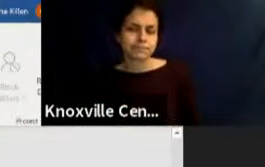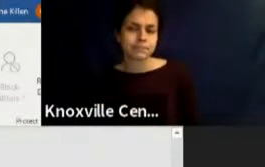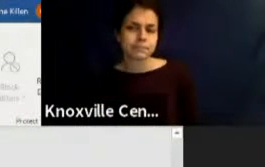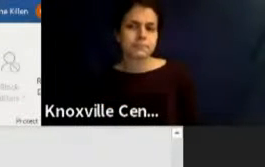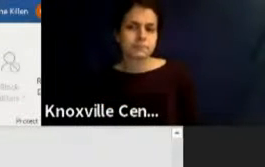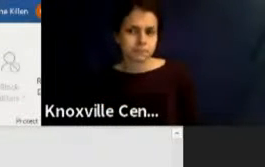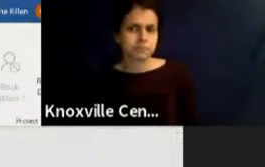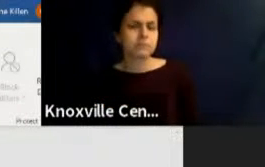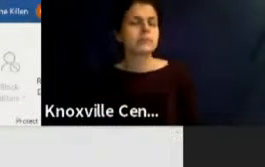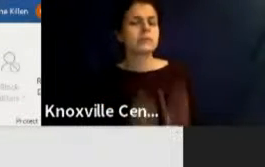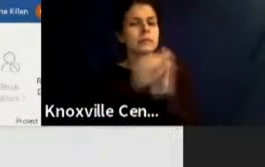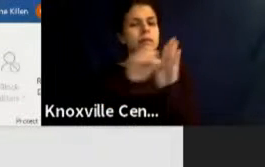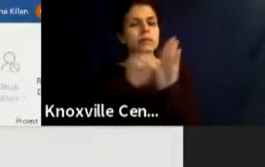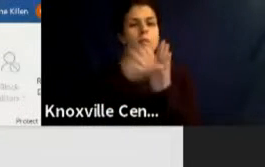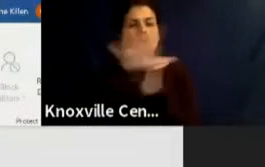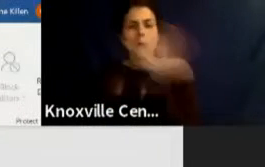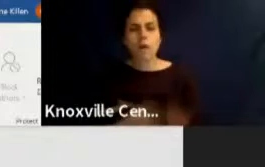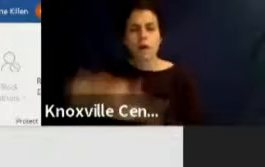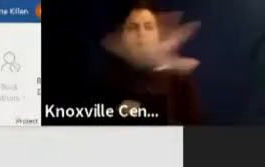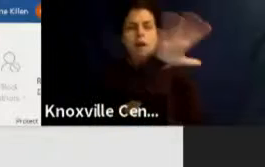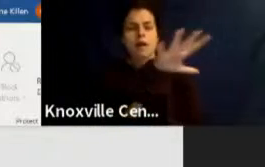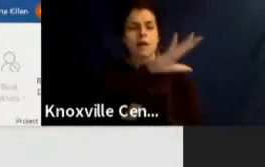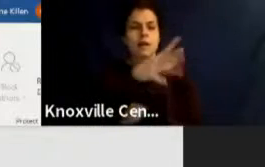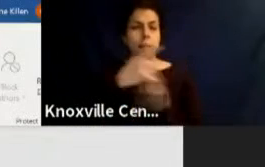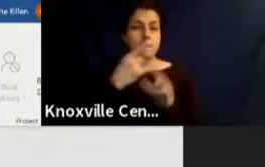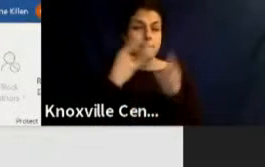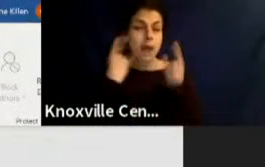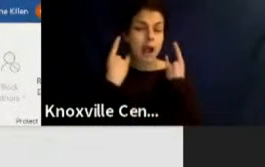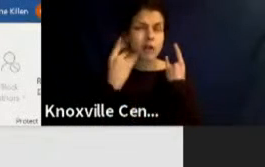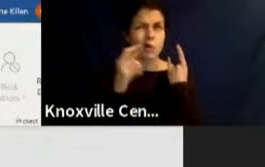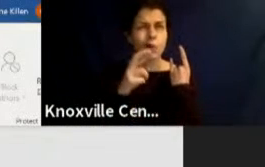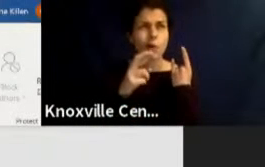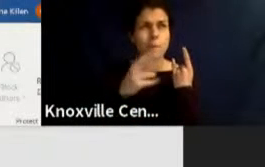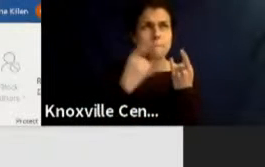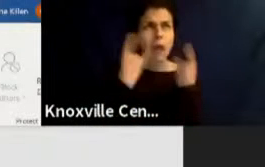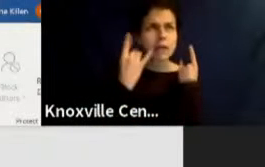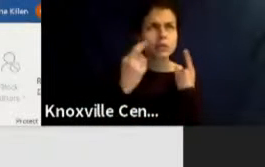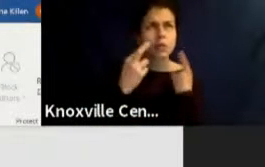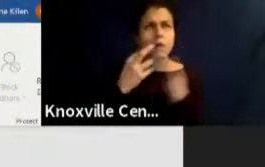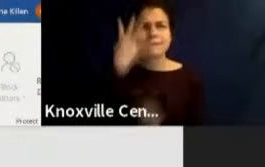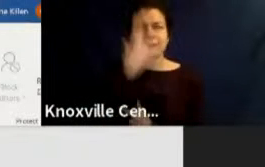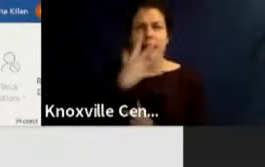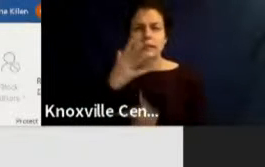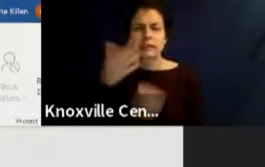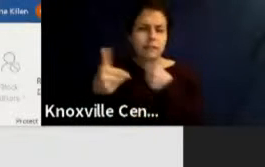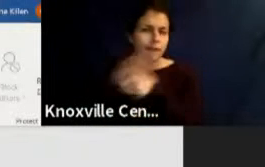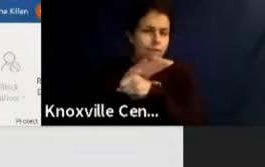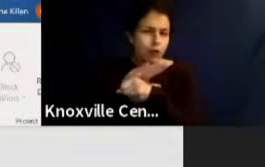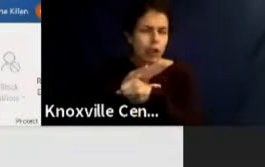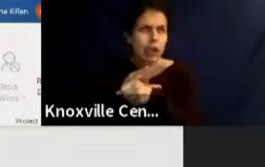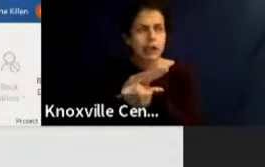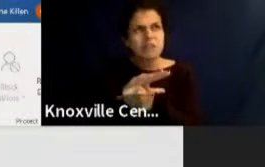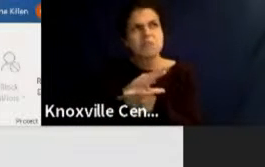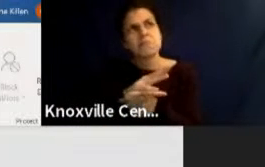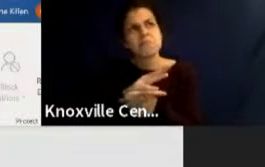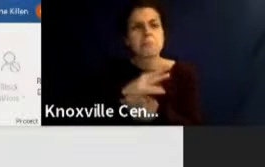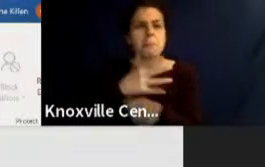a statewide mask. I don't know if it should be mask or face covering. We could put / face covering